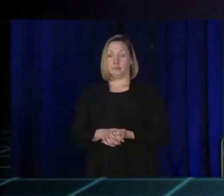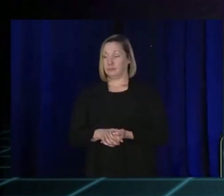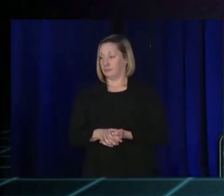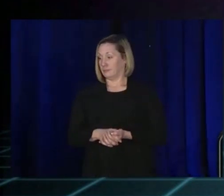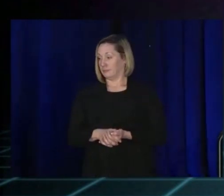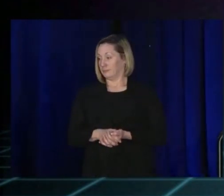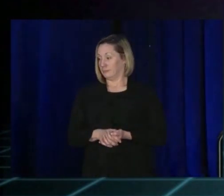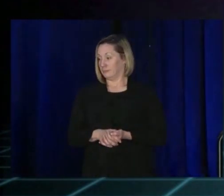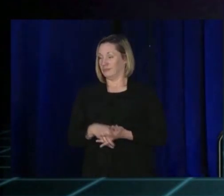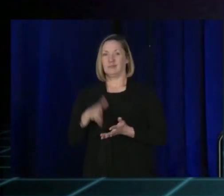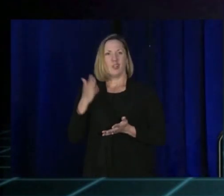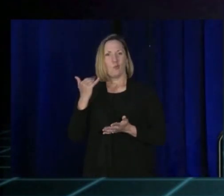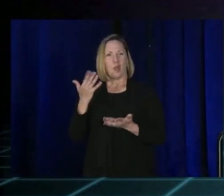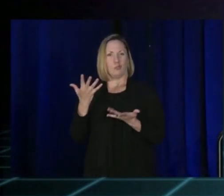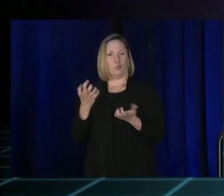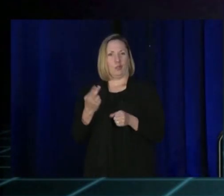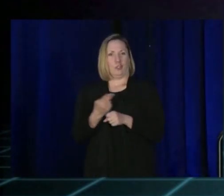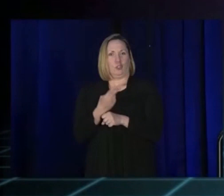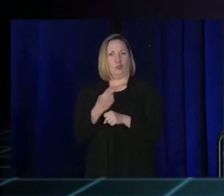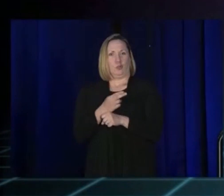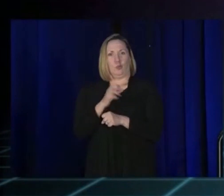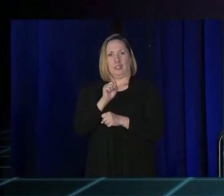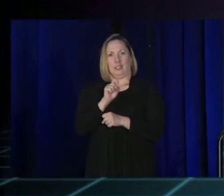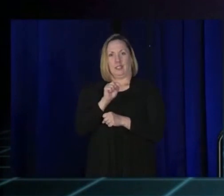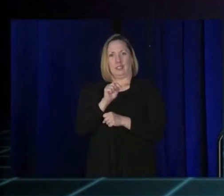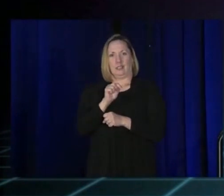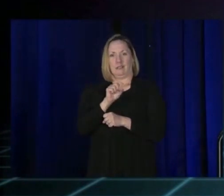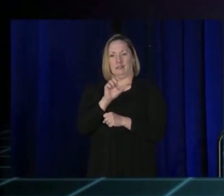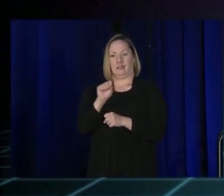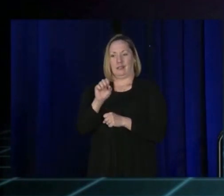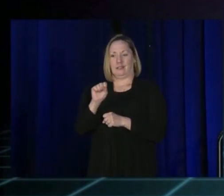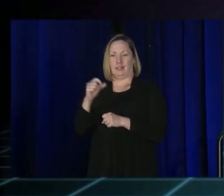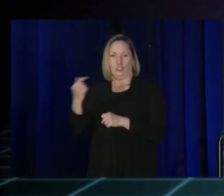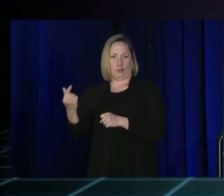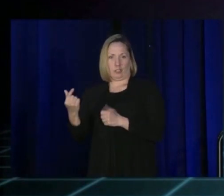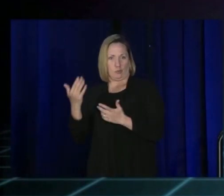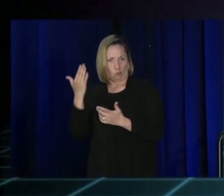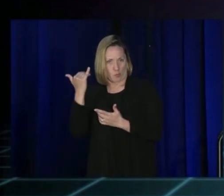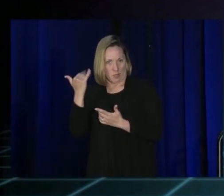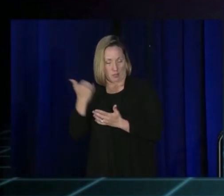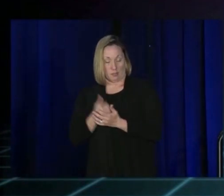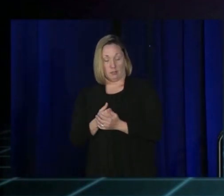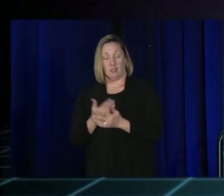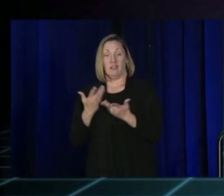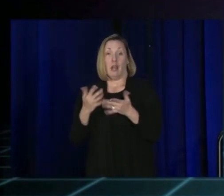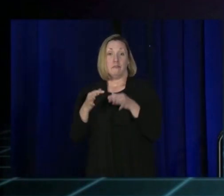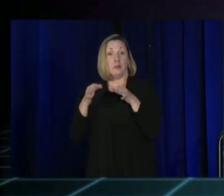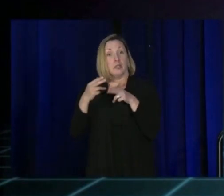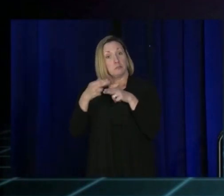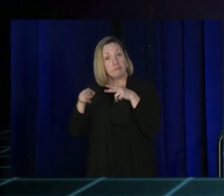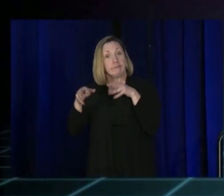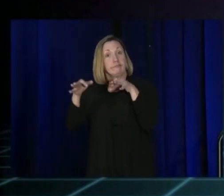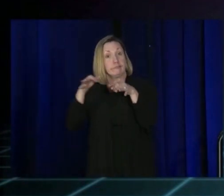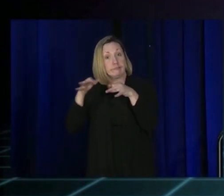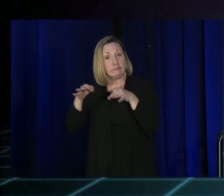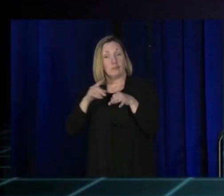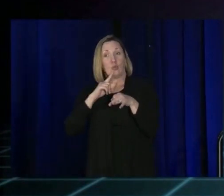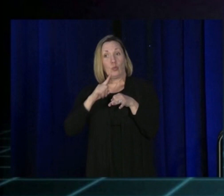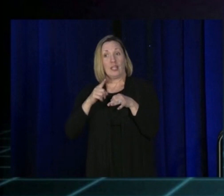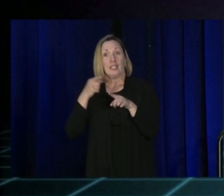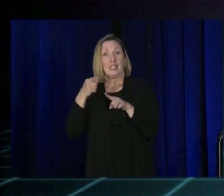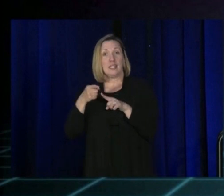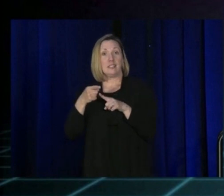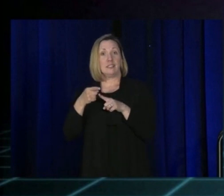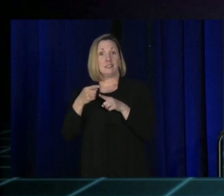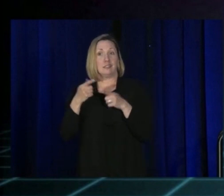why would you want to use static site generation? I've already explained a little bit of it, but really it's huge